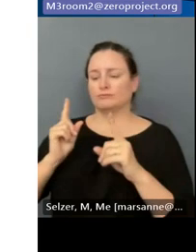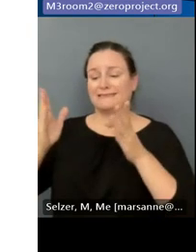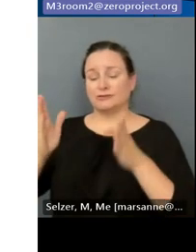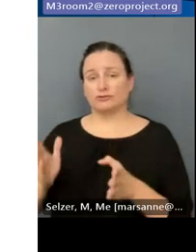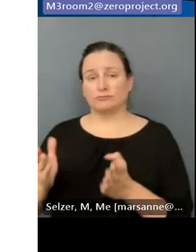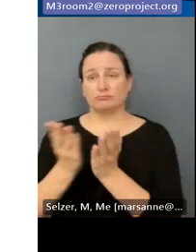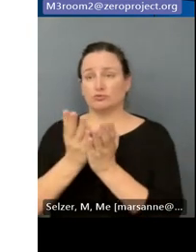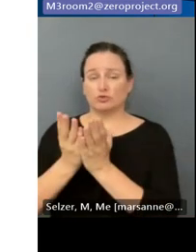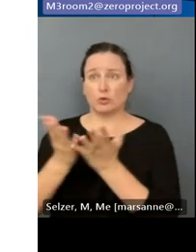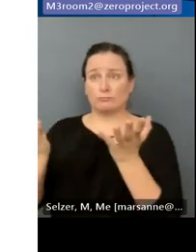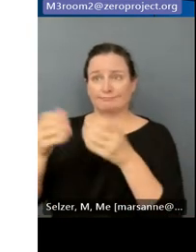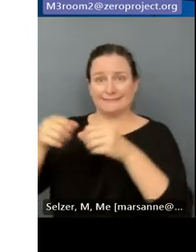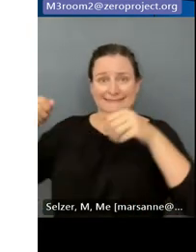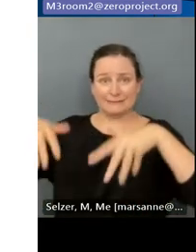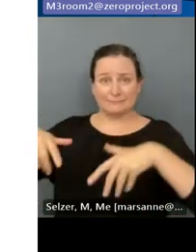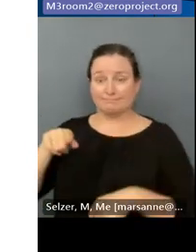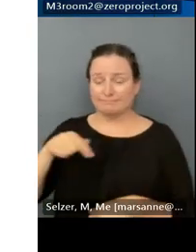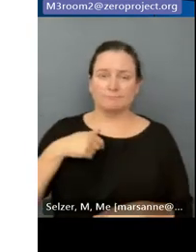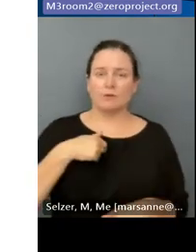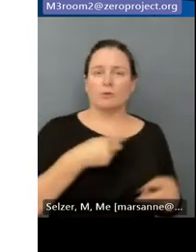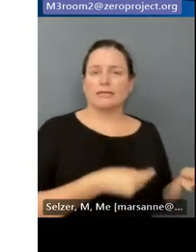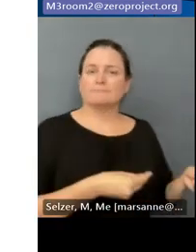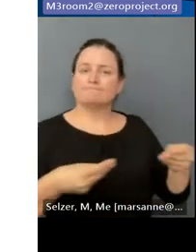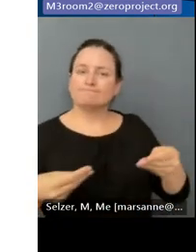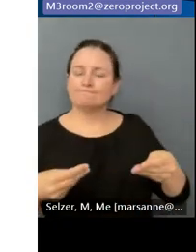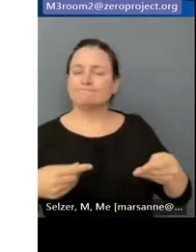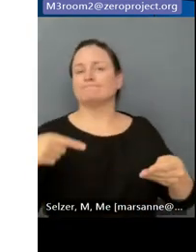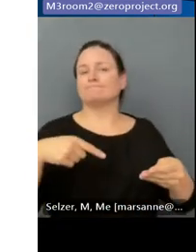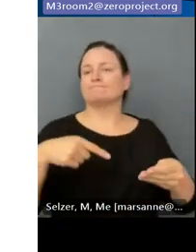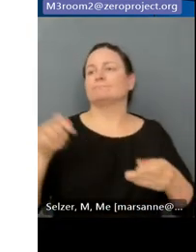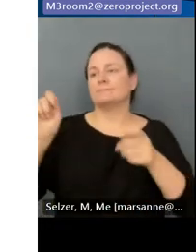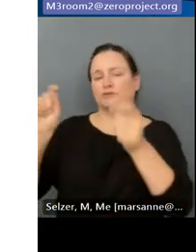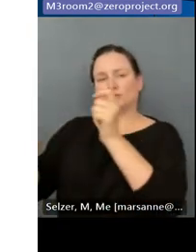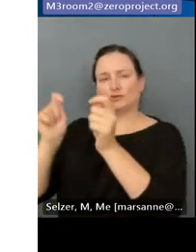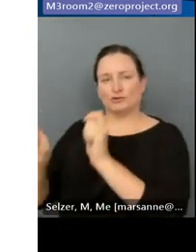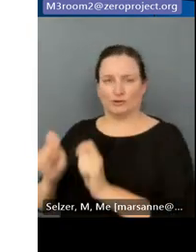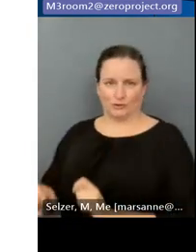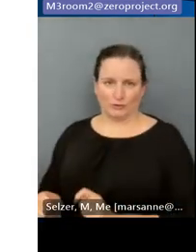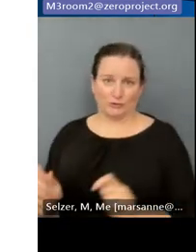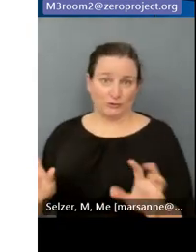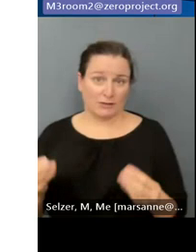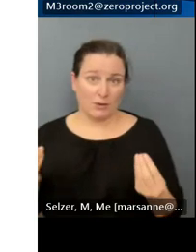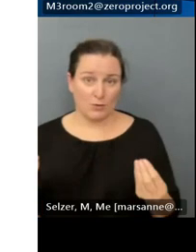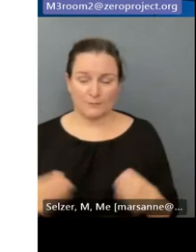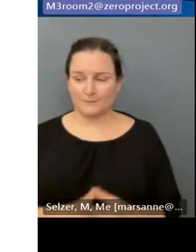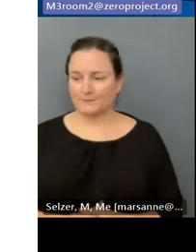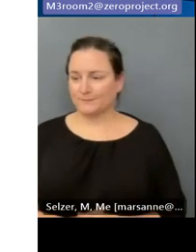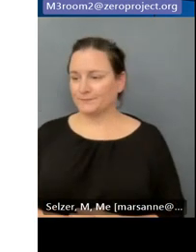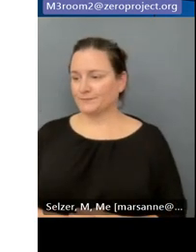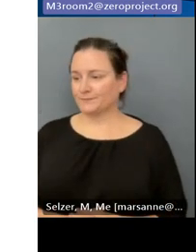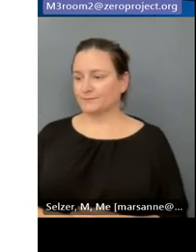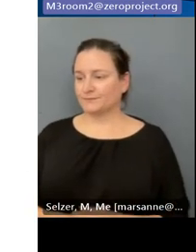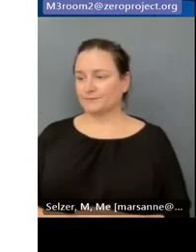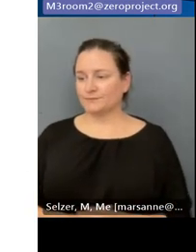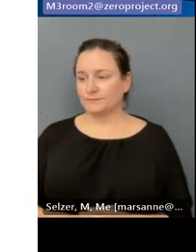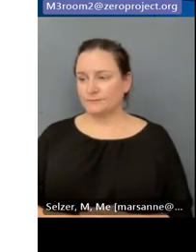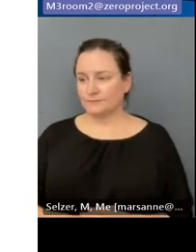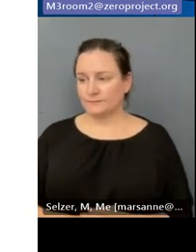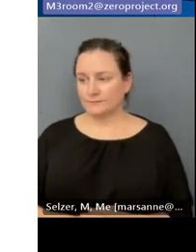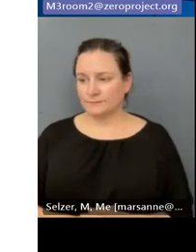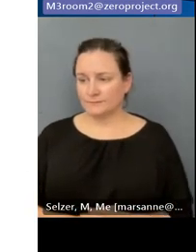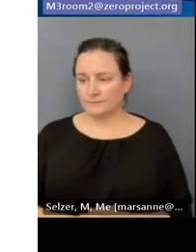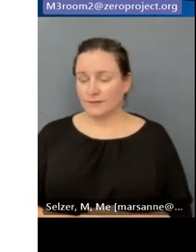use digital platforms to facilitate meetings with the aim of discussing student case per week in the